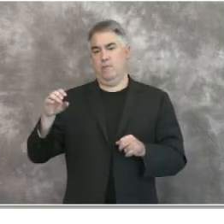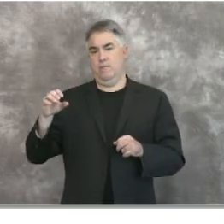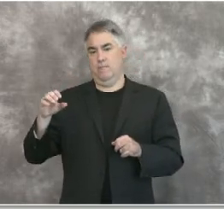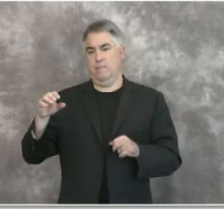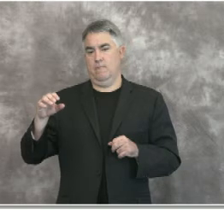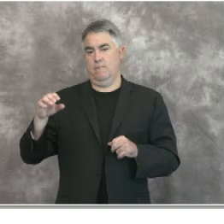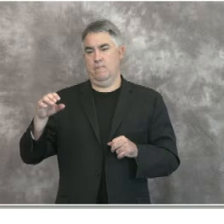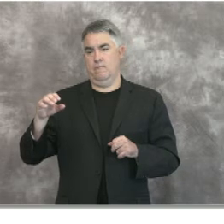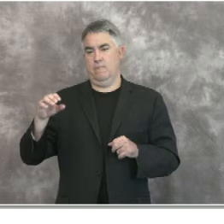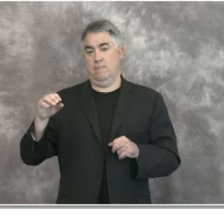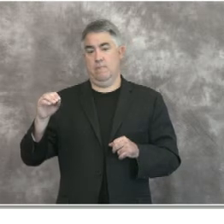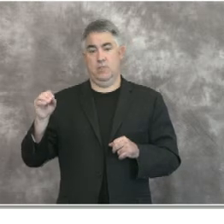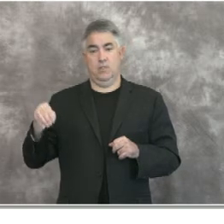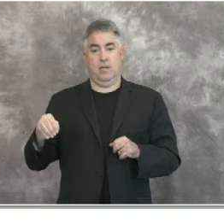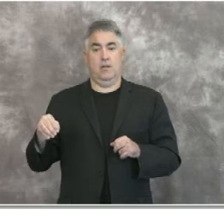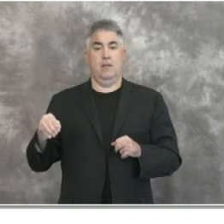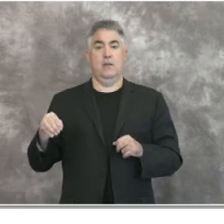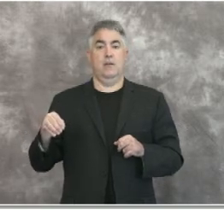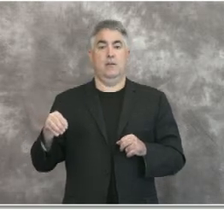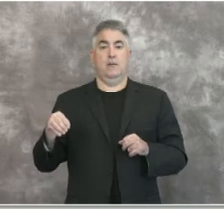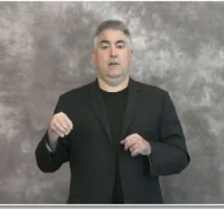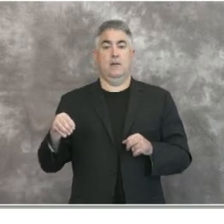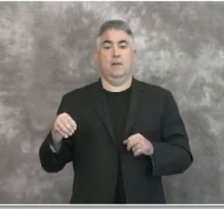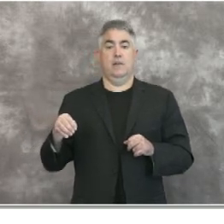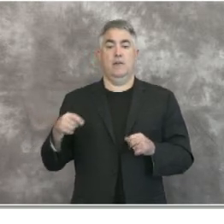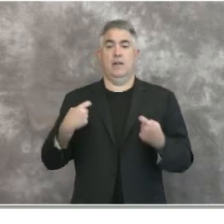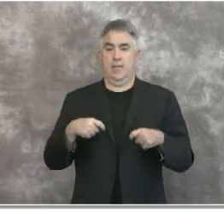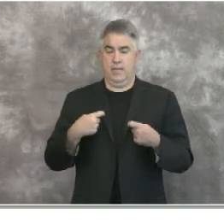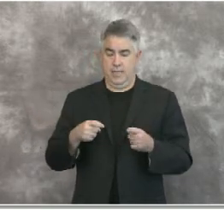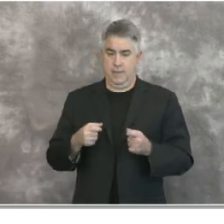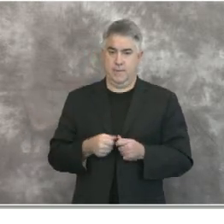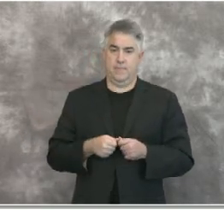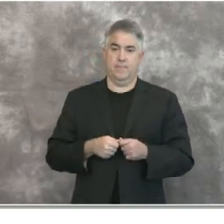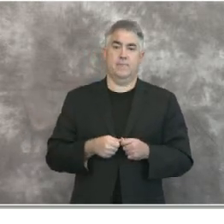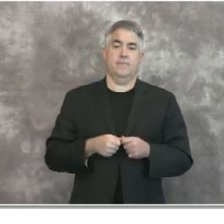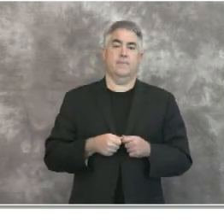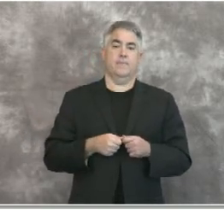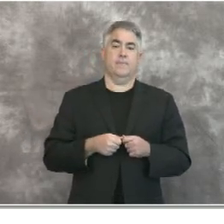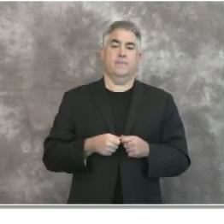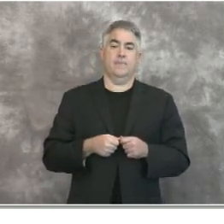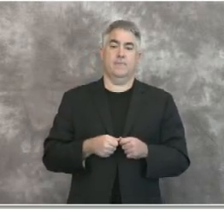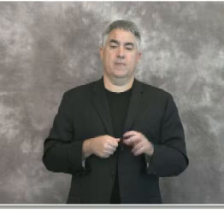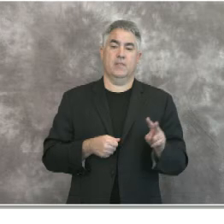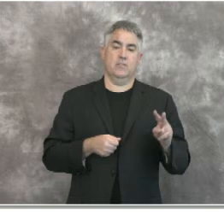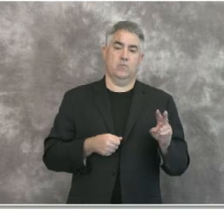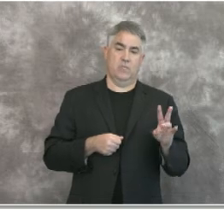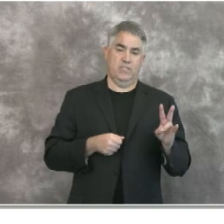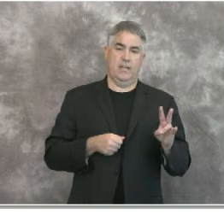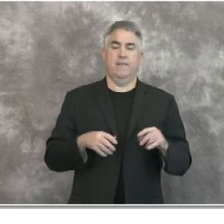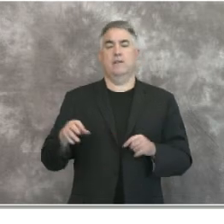also were Latino or Hispanic, 27 or 10%